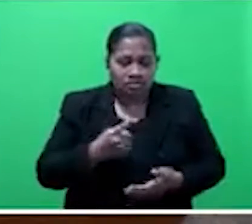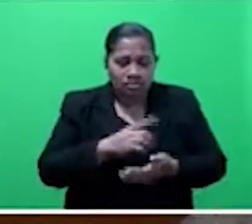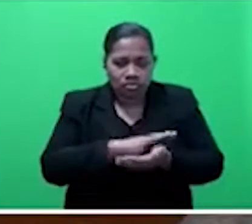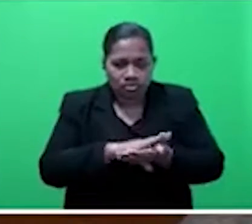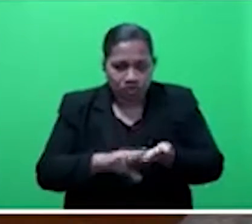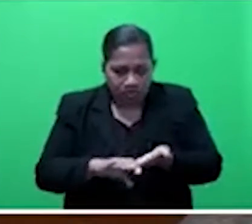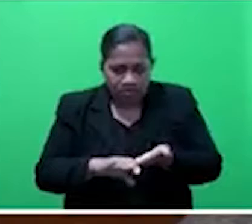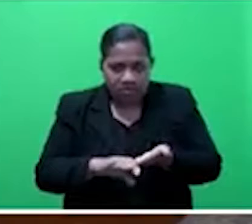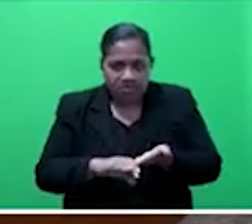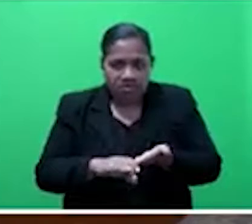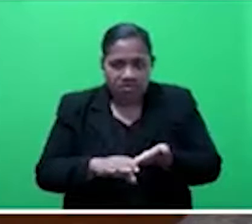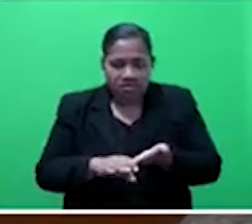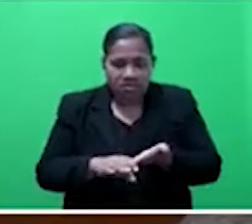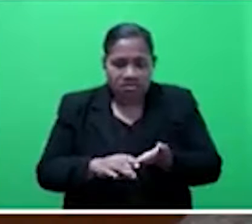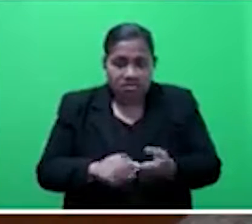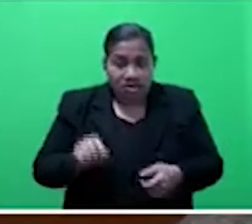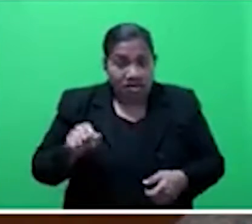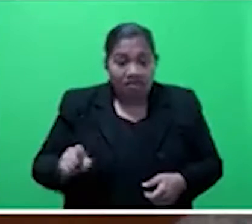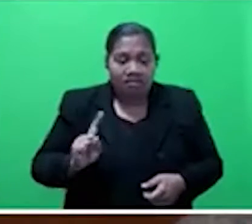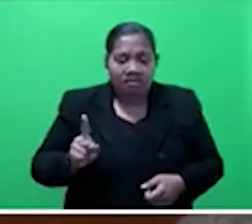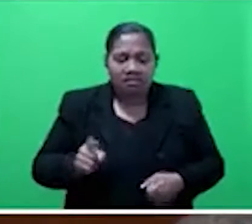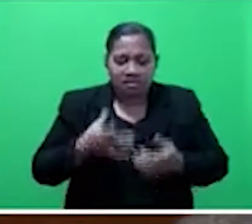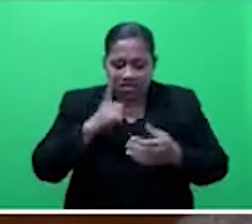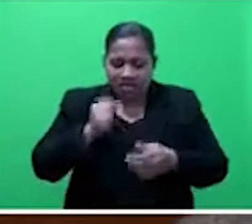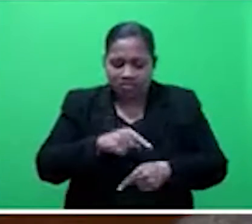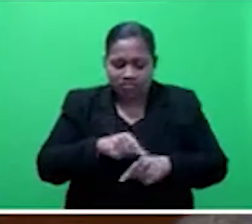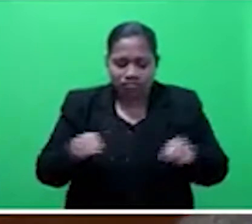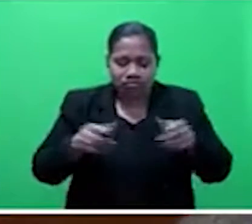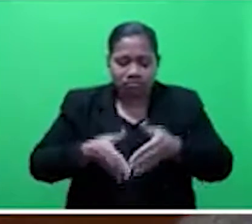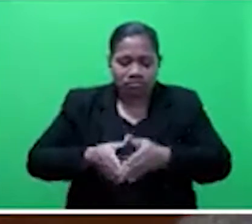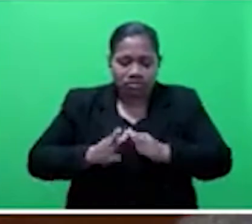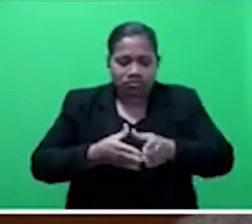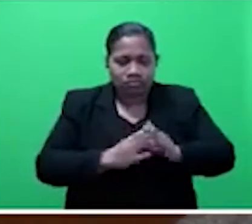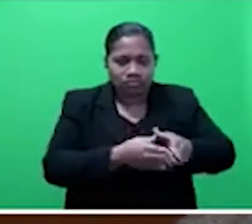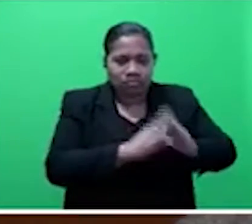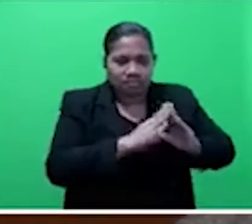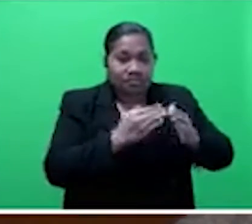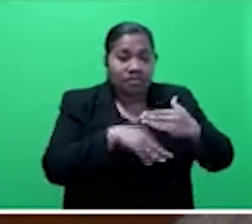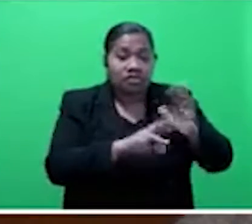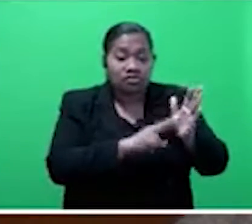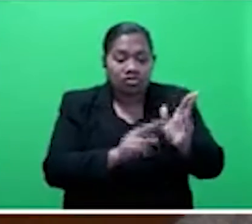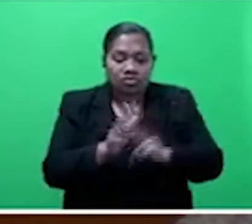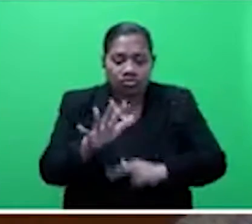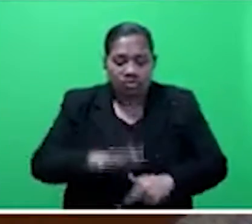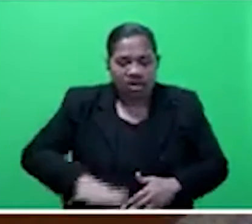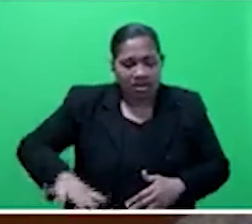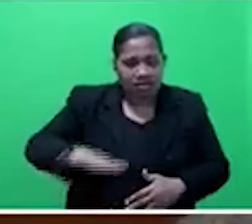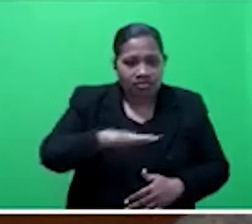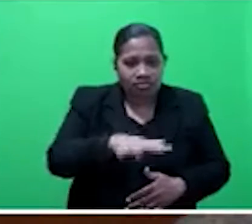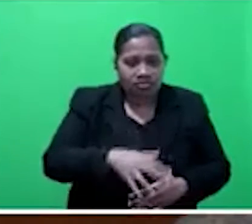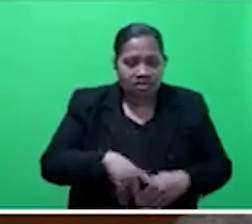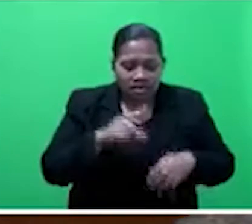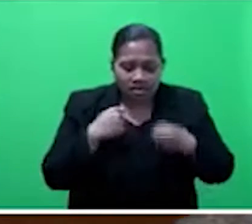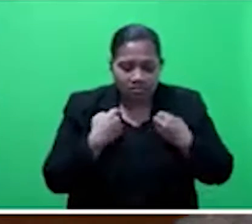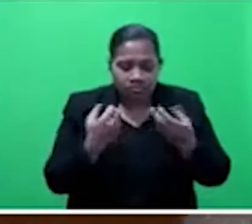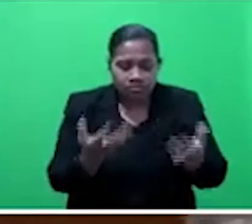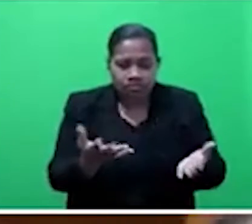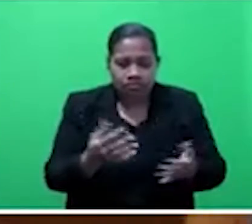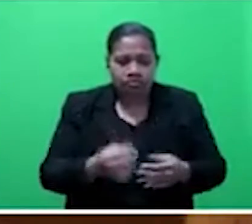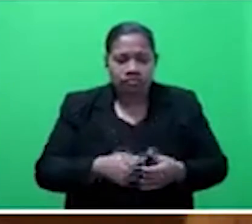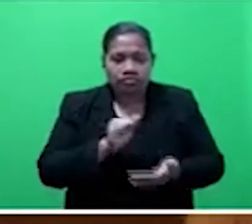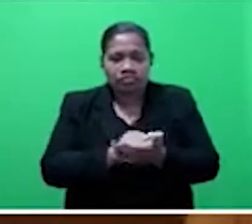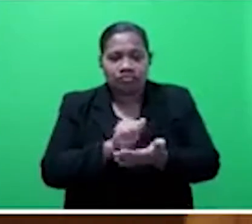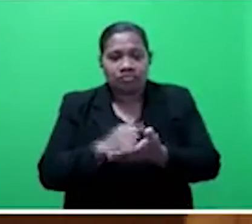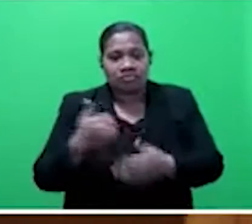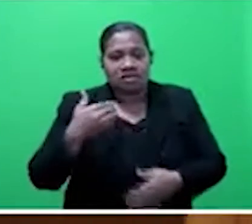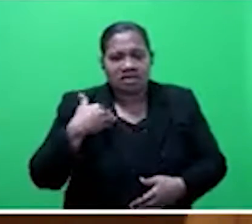in a good position to establish themselves in these rural locations and deliver much-needed health service to